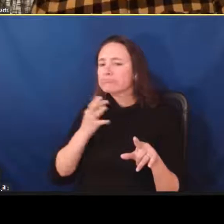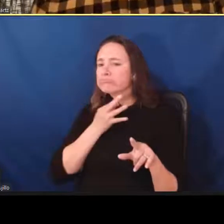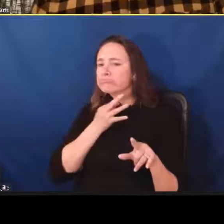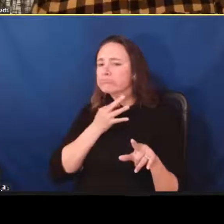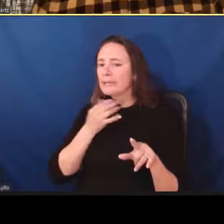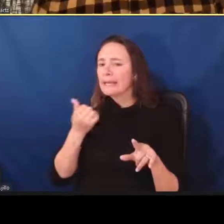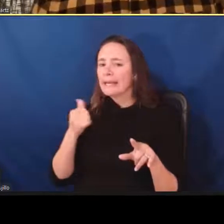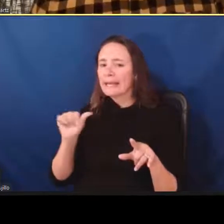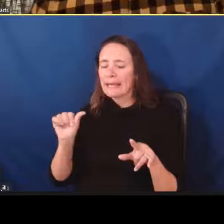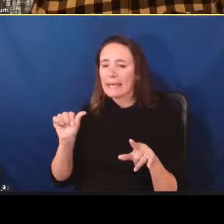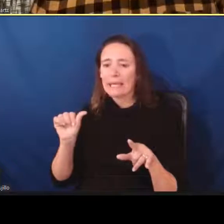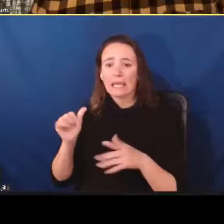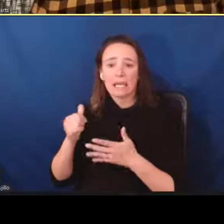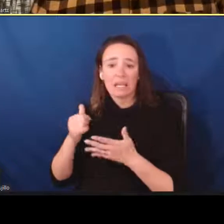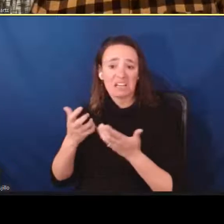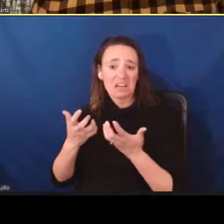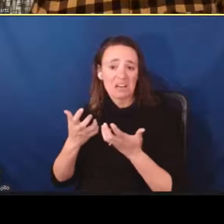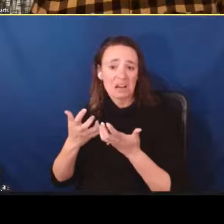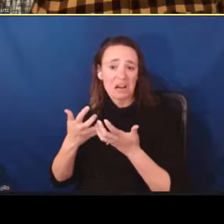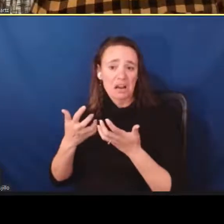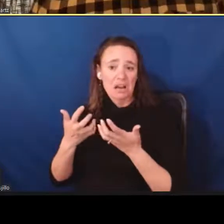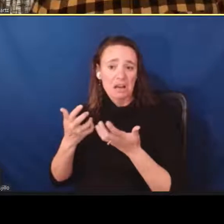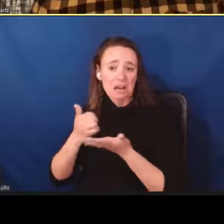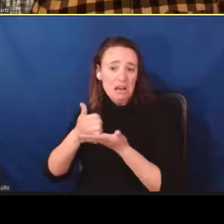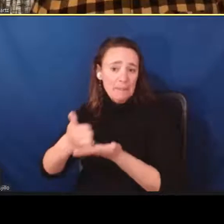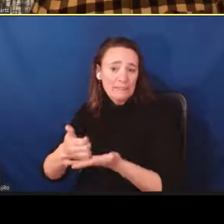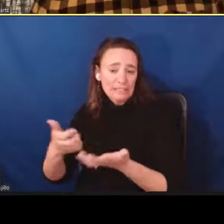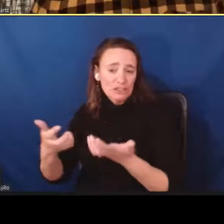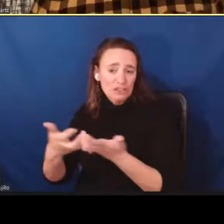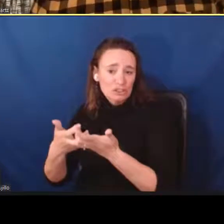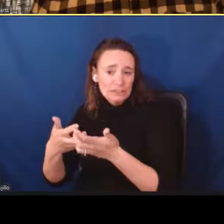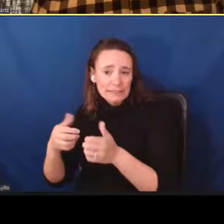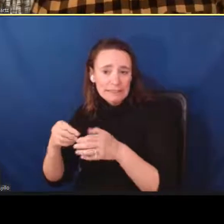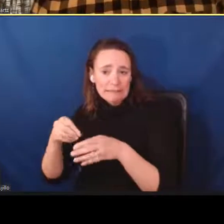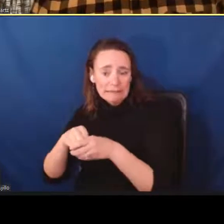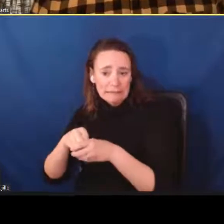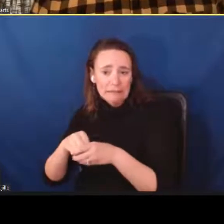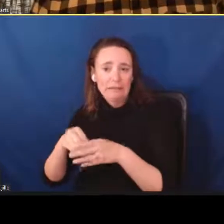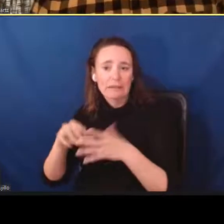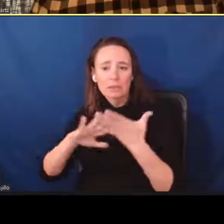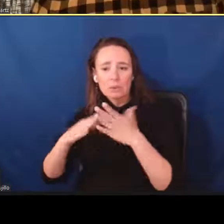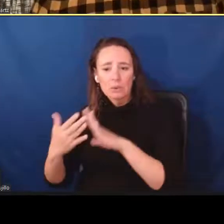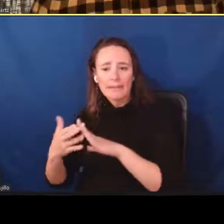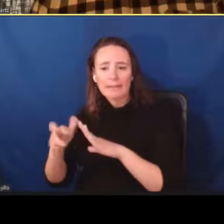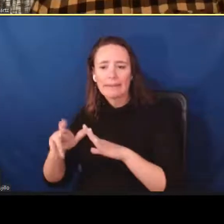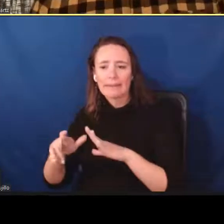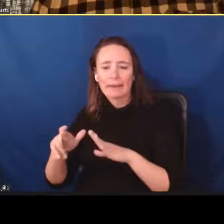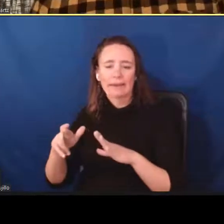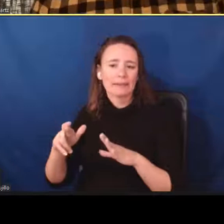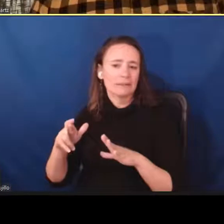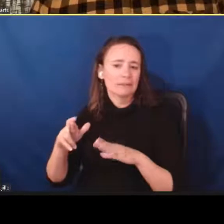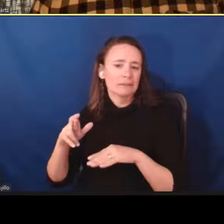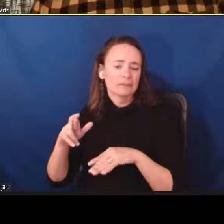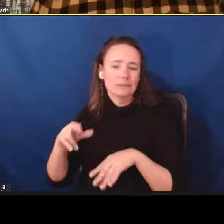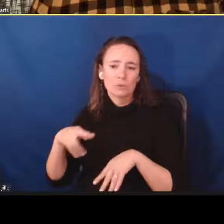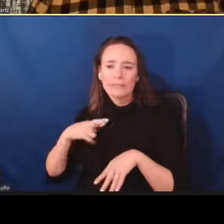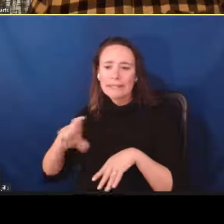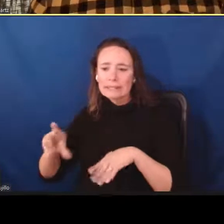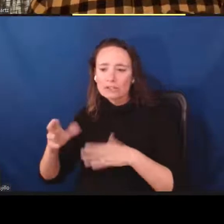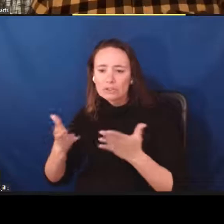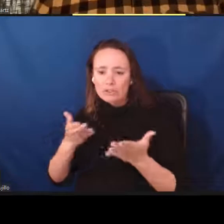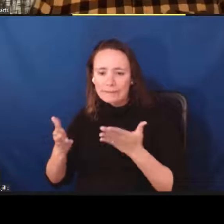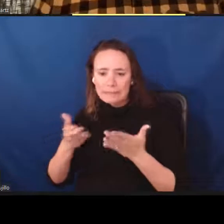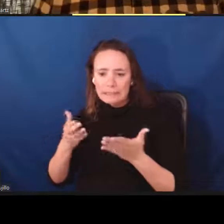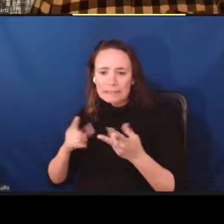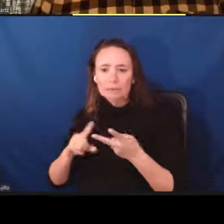the community, such as like religious services or just any general